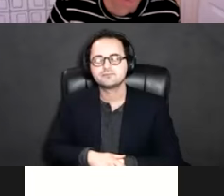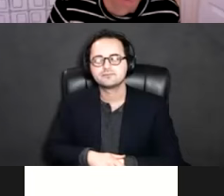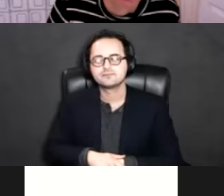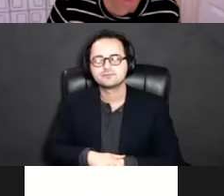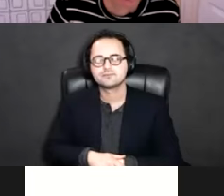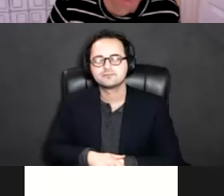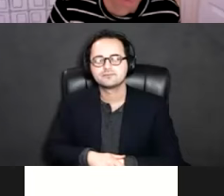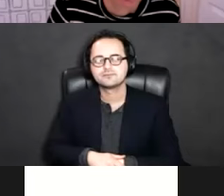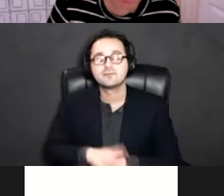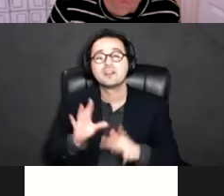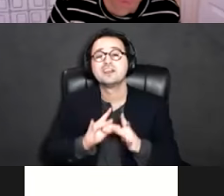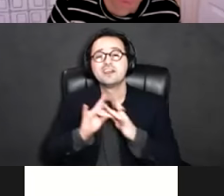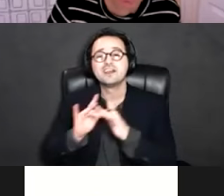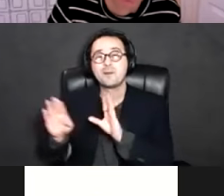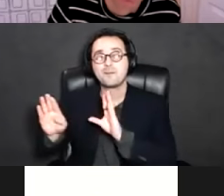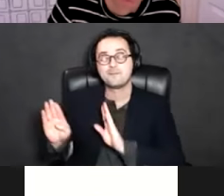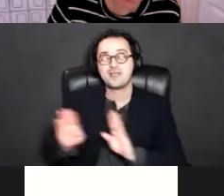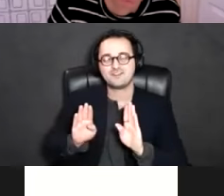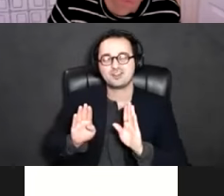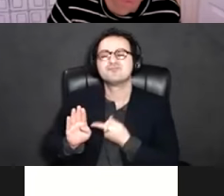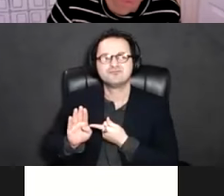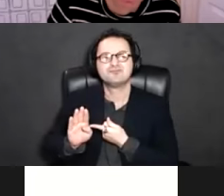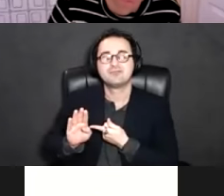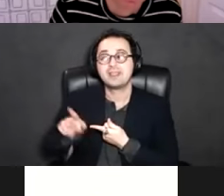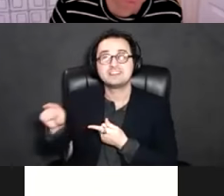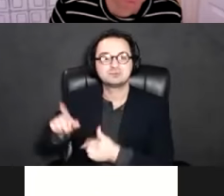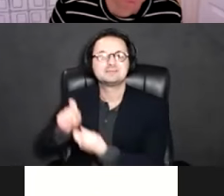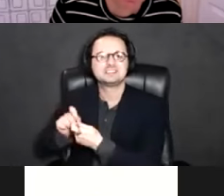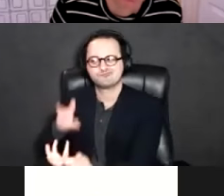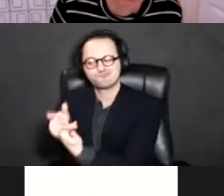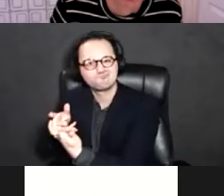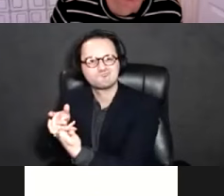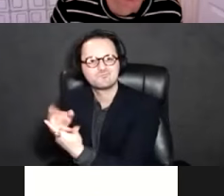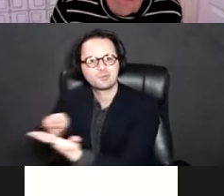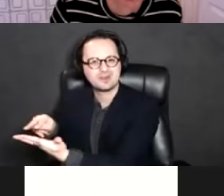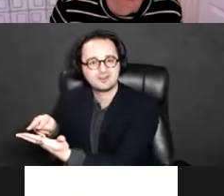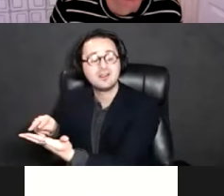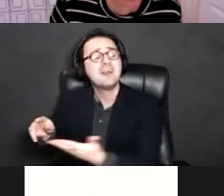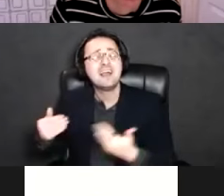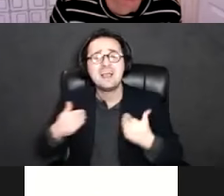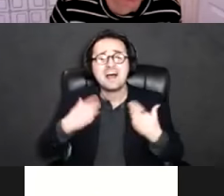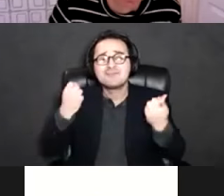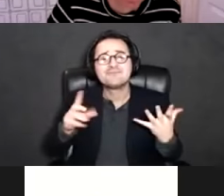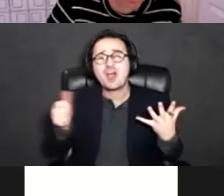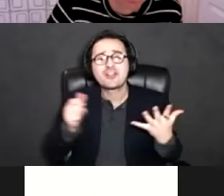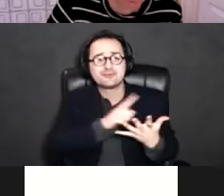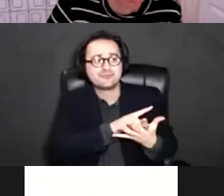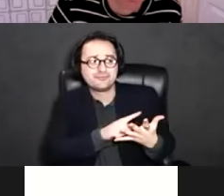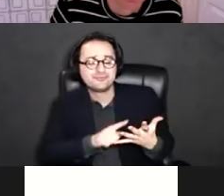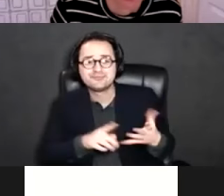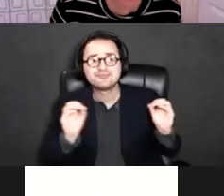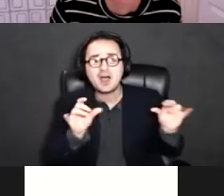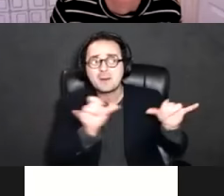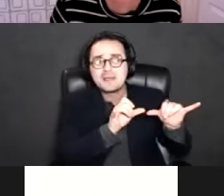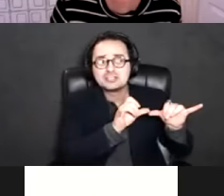So in terms of behavior we measured, yes, like it was specific to reading, but there's also a lot of many other unmeasured aspects of behavior.